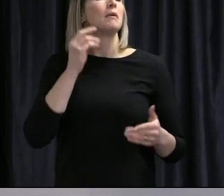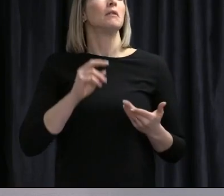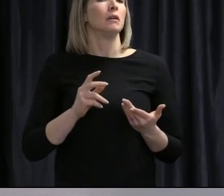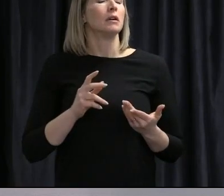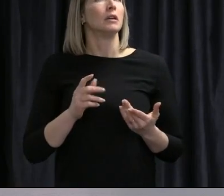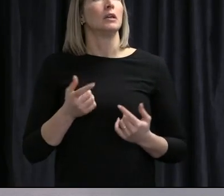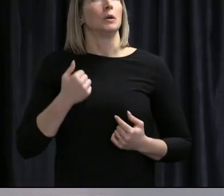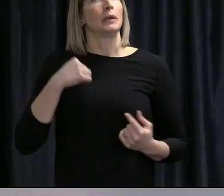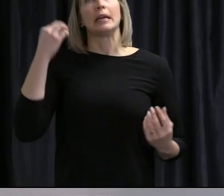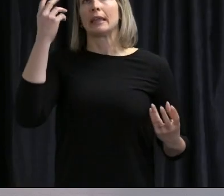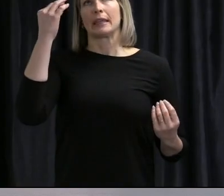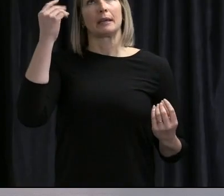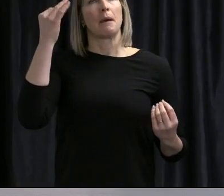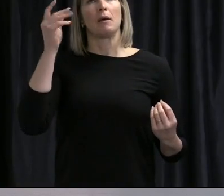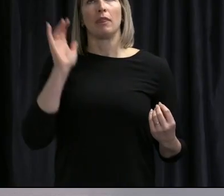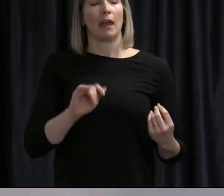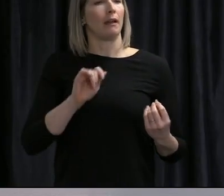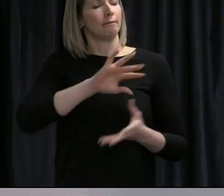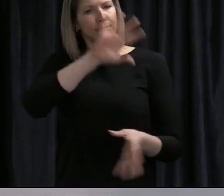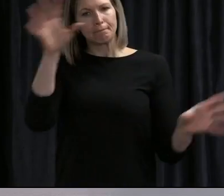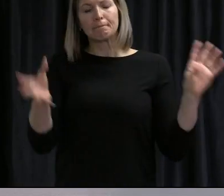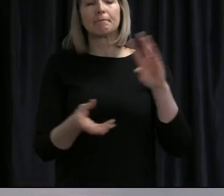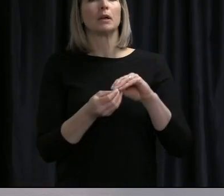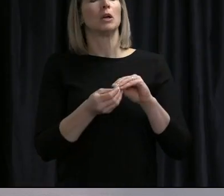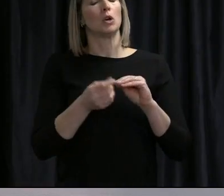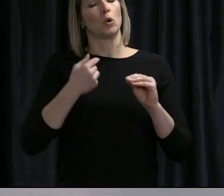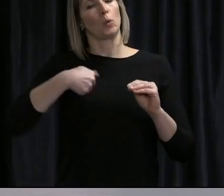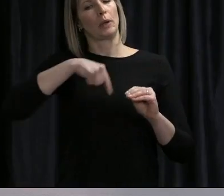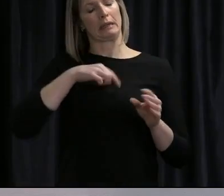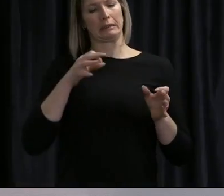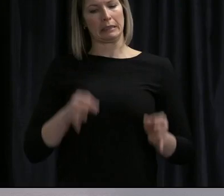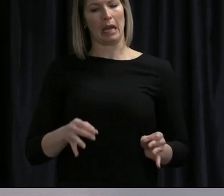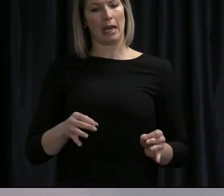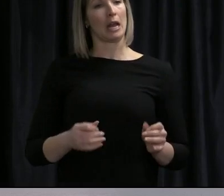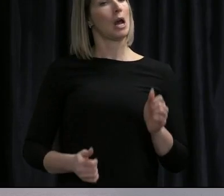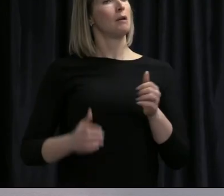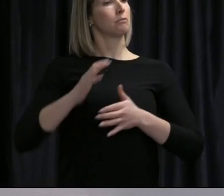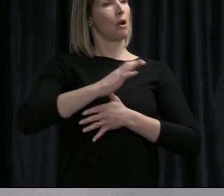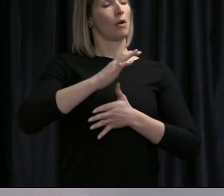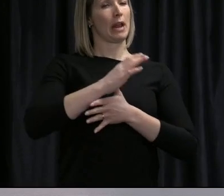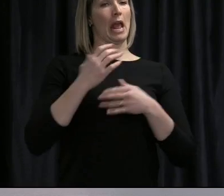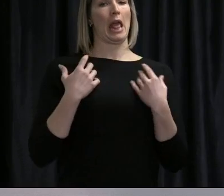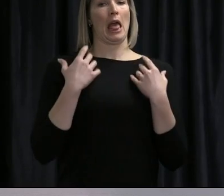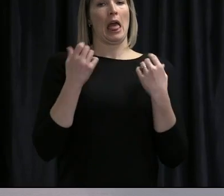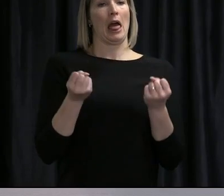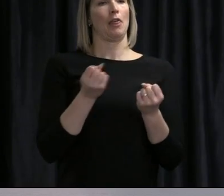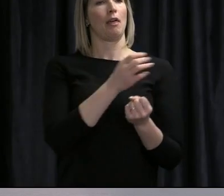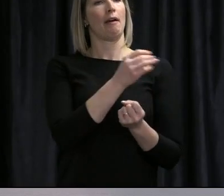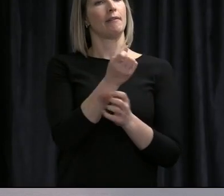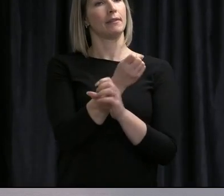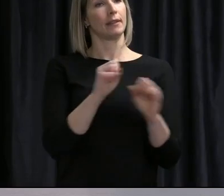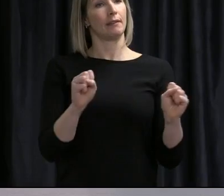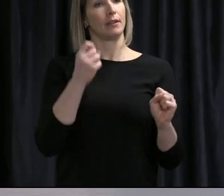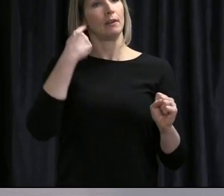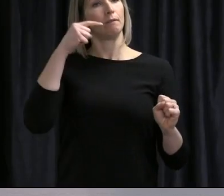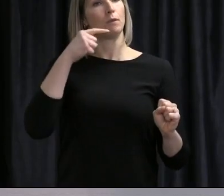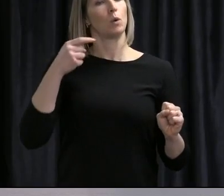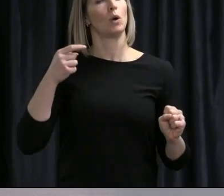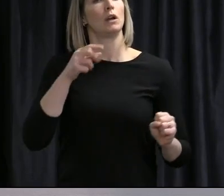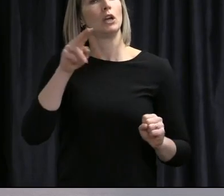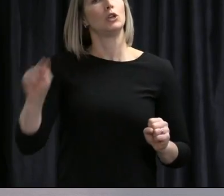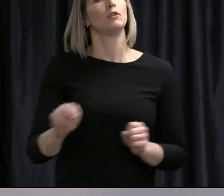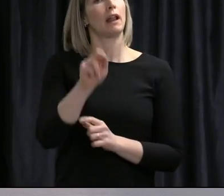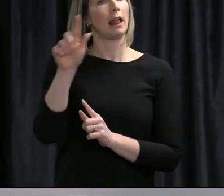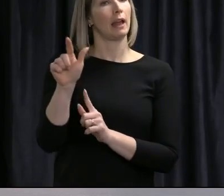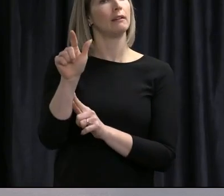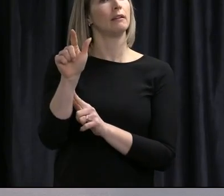at the end of the day, the decision was made on the health and safety of Newfoundlanders and Labradorians. The details on how we